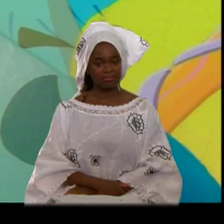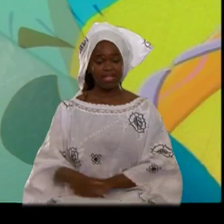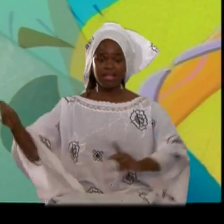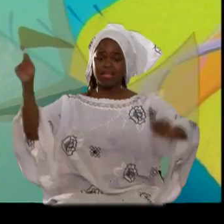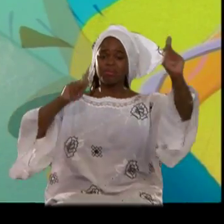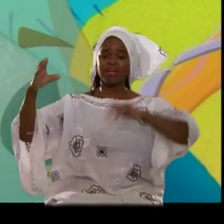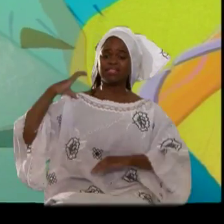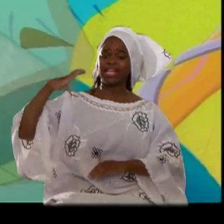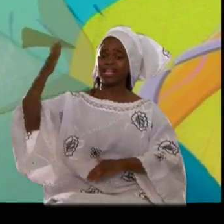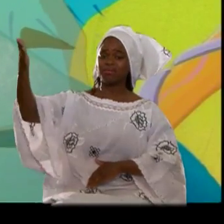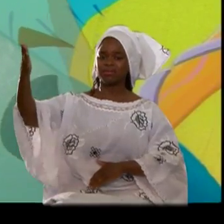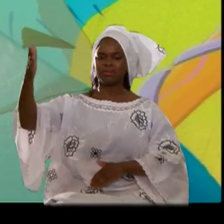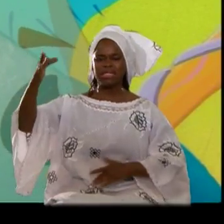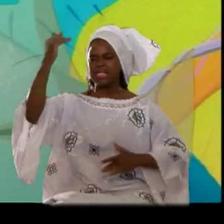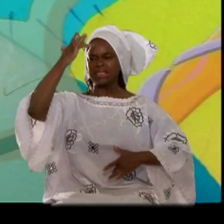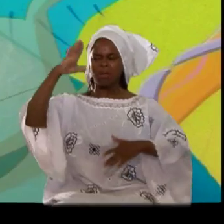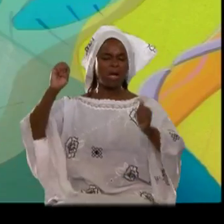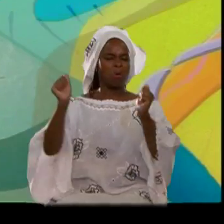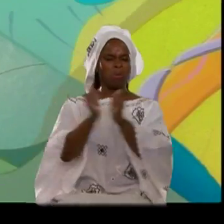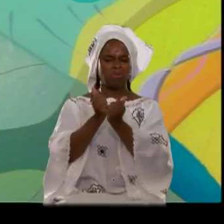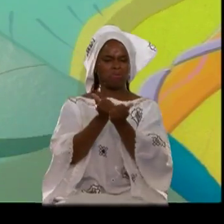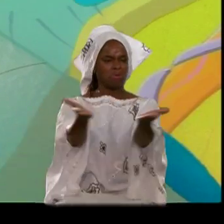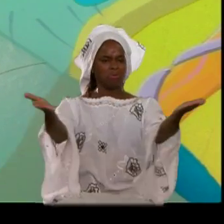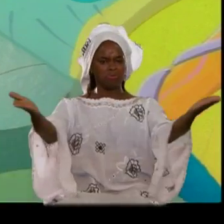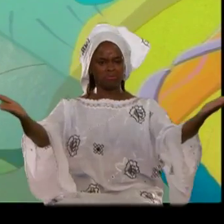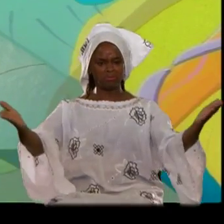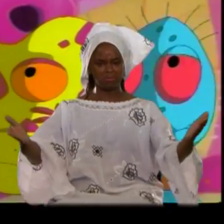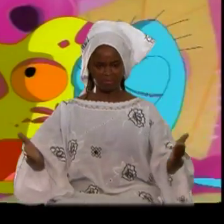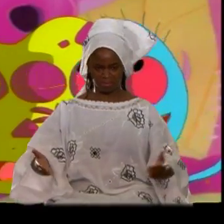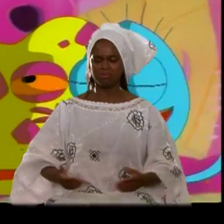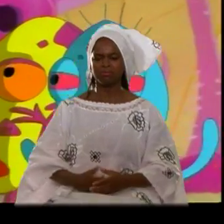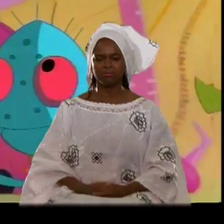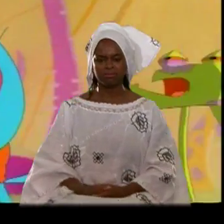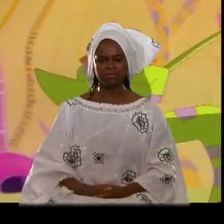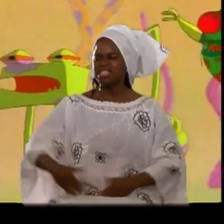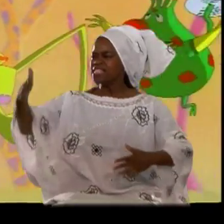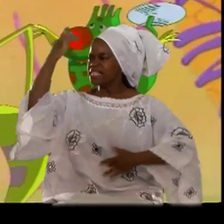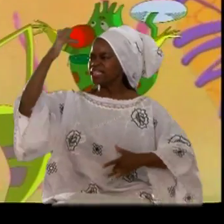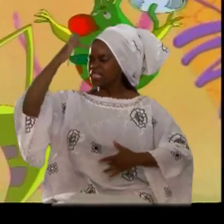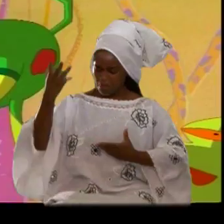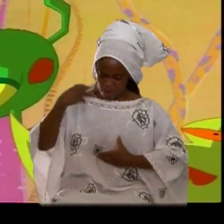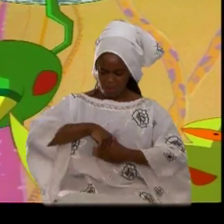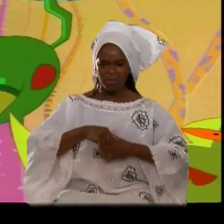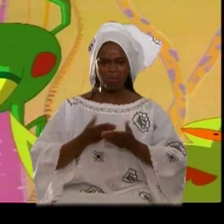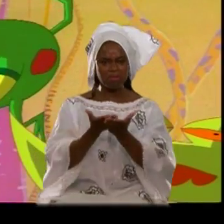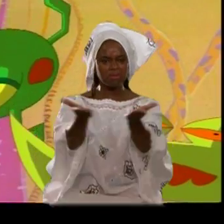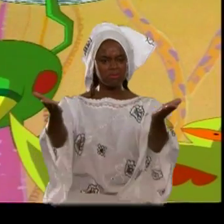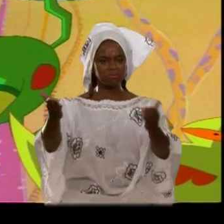People of Contaminobo, disease be with you. Disease be with you.